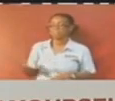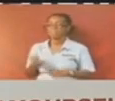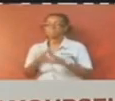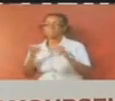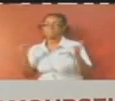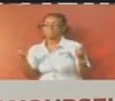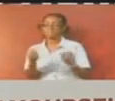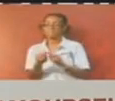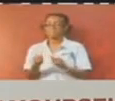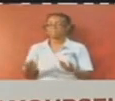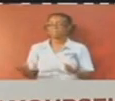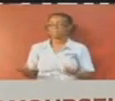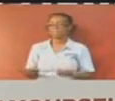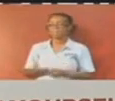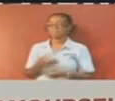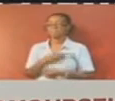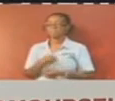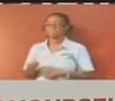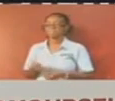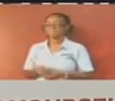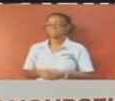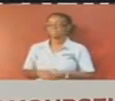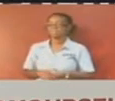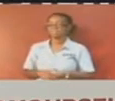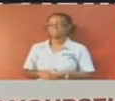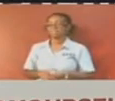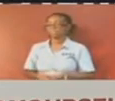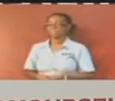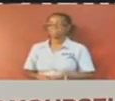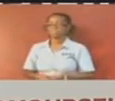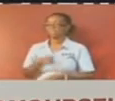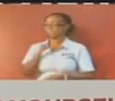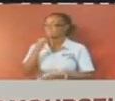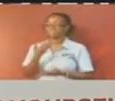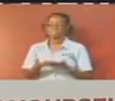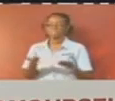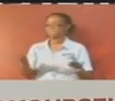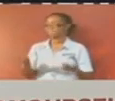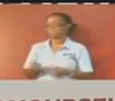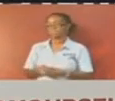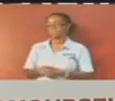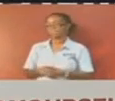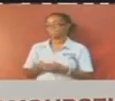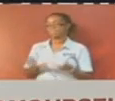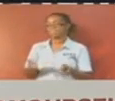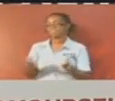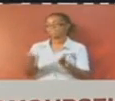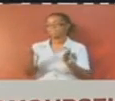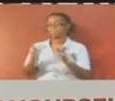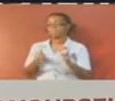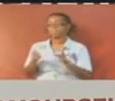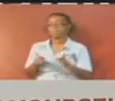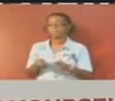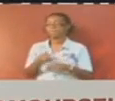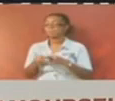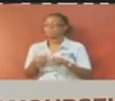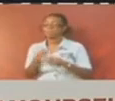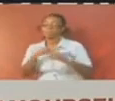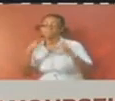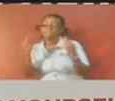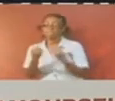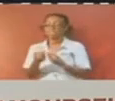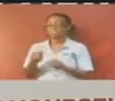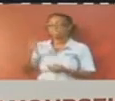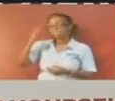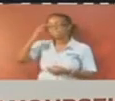whistle will do us no good. I am urging the opposition, led